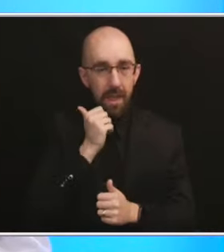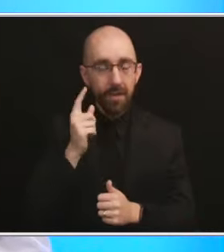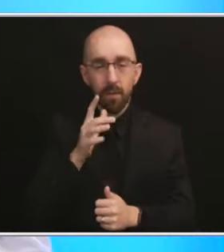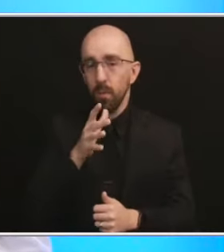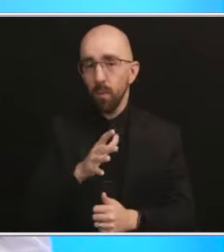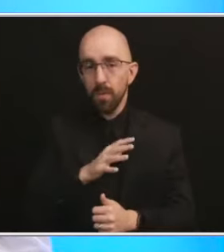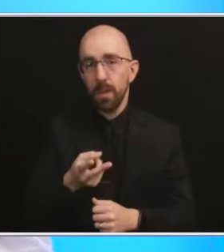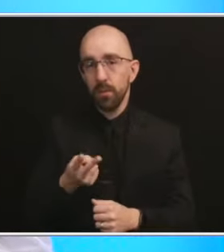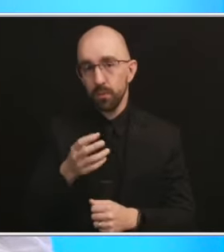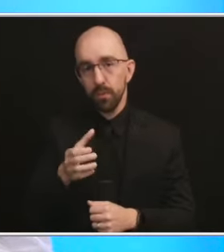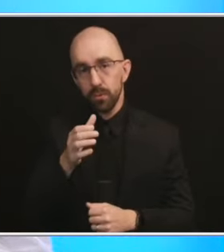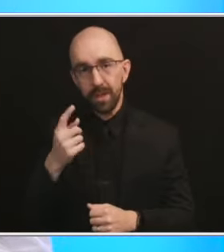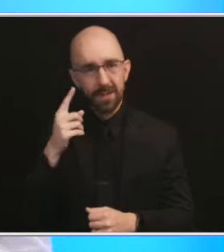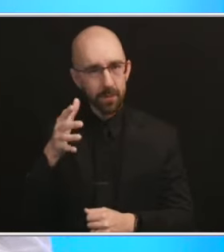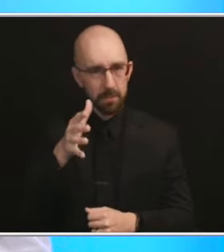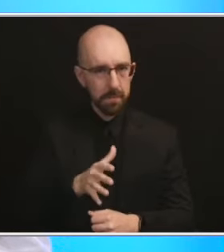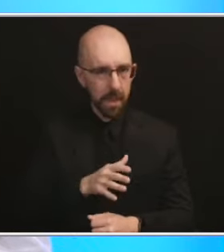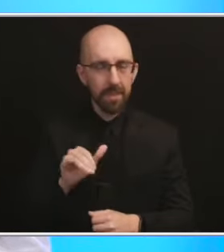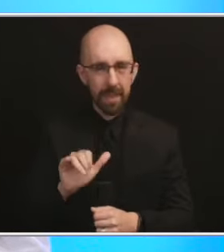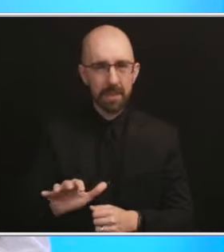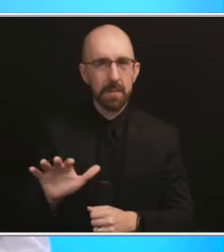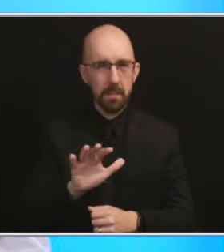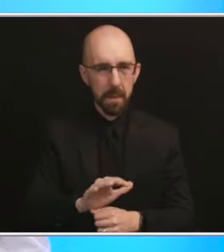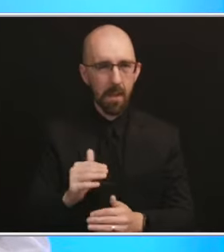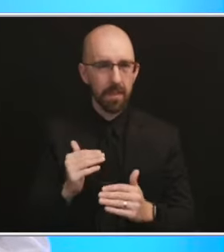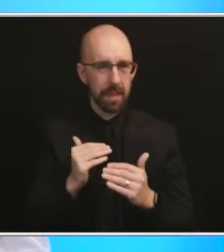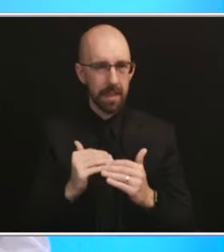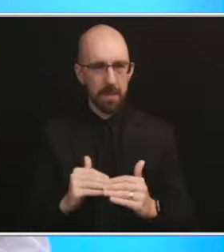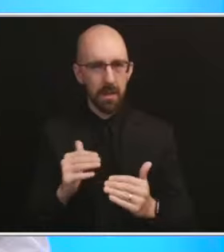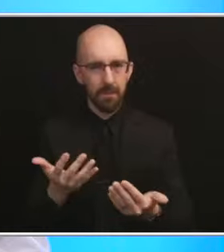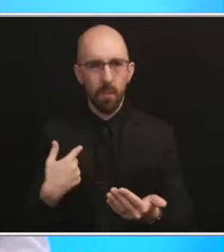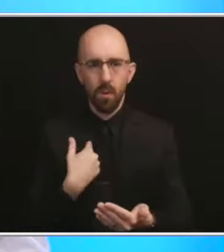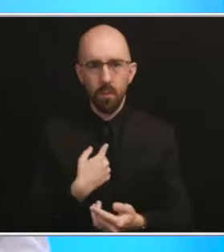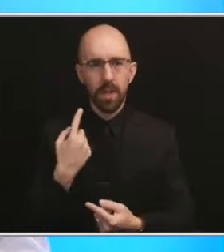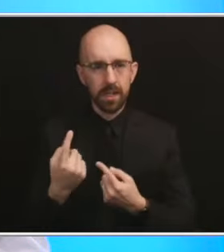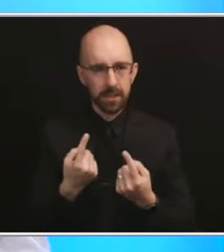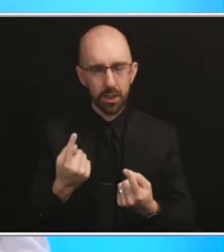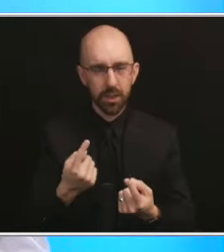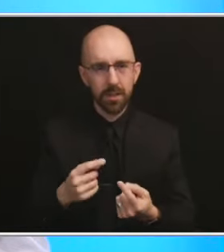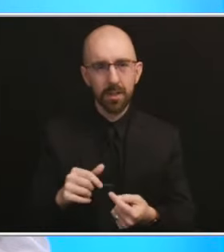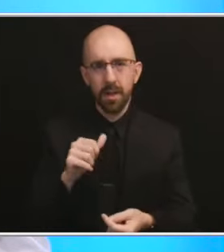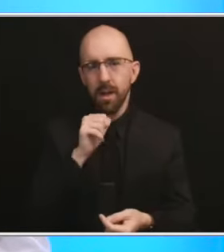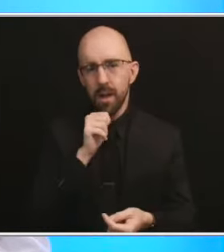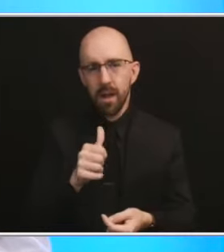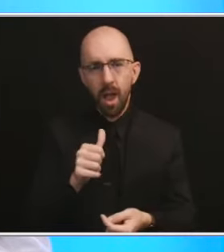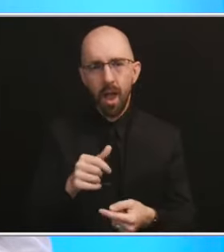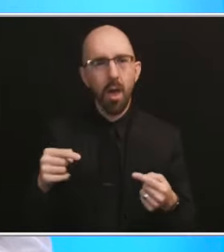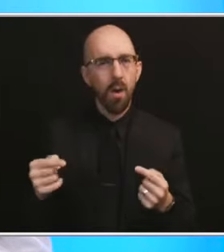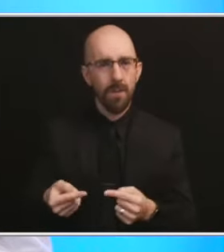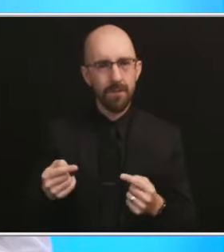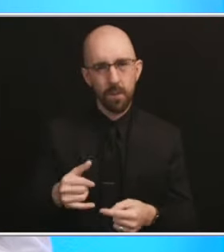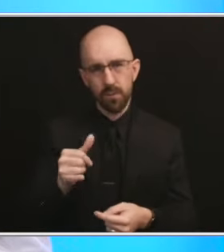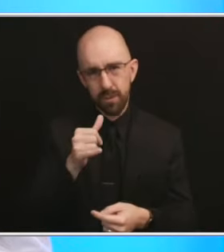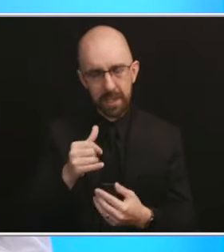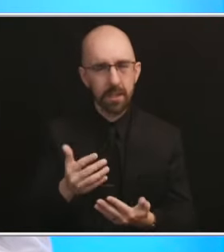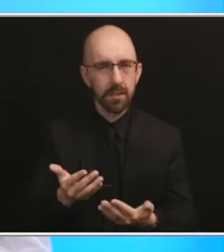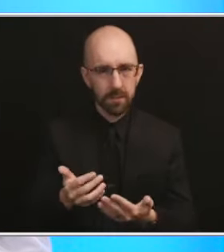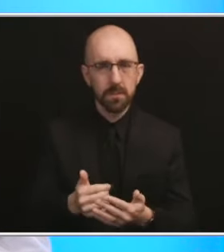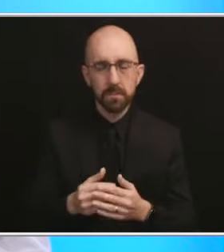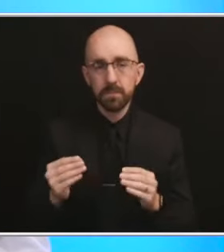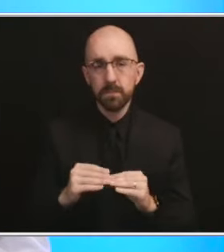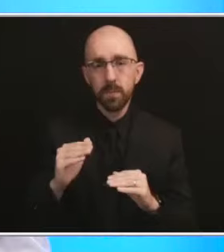for men, that's about the limit of what we call, not harmful drinking. So more than 1 drink